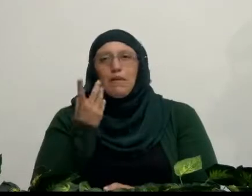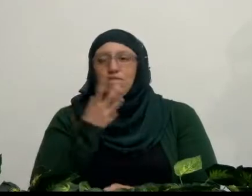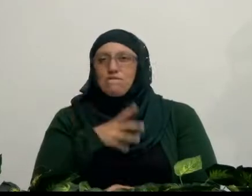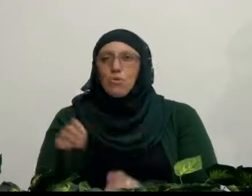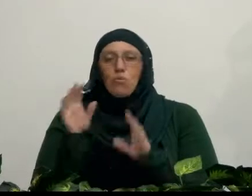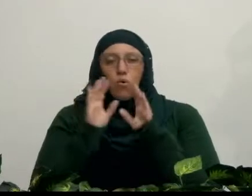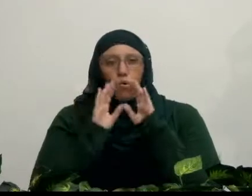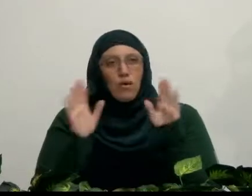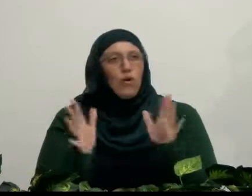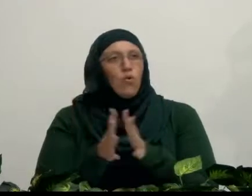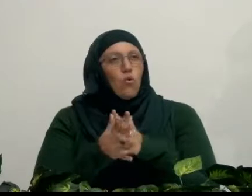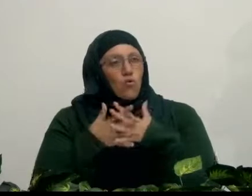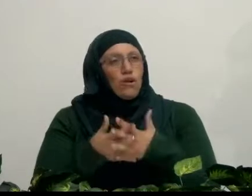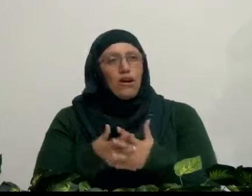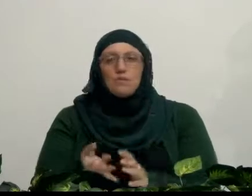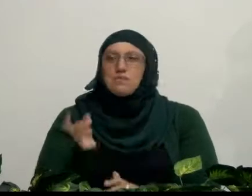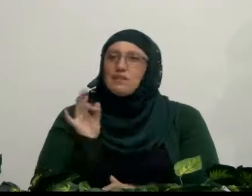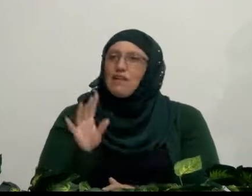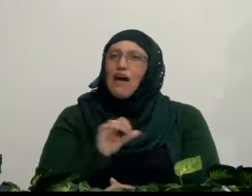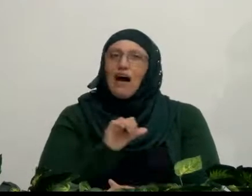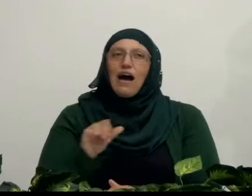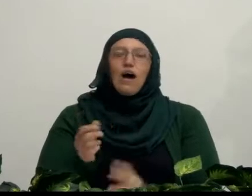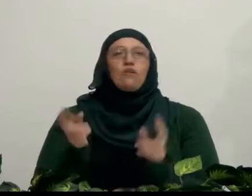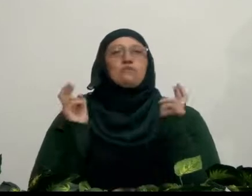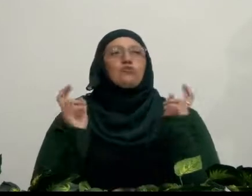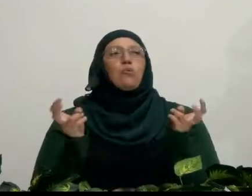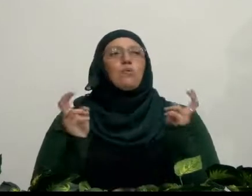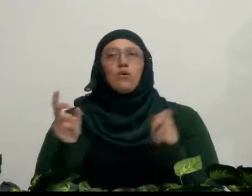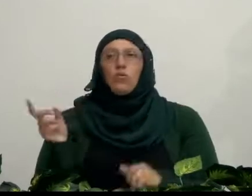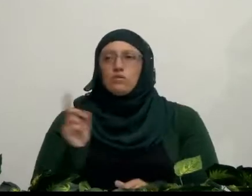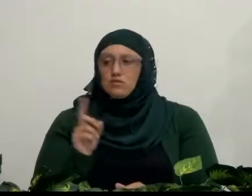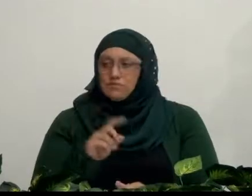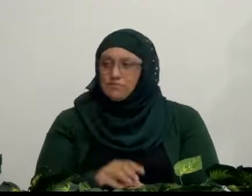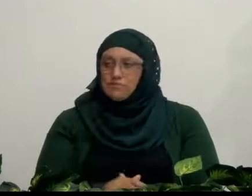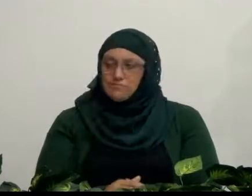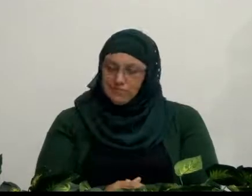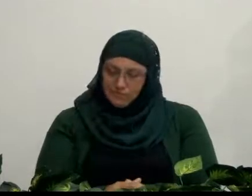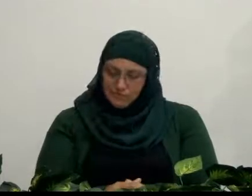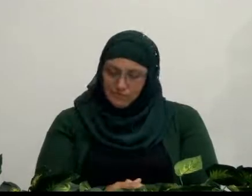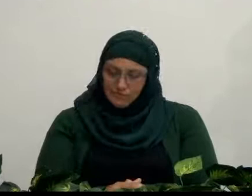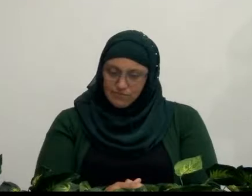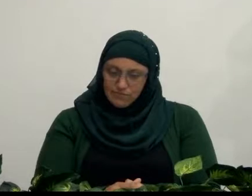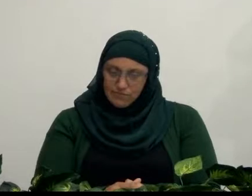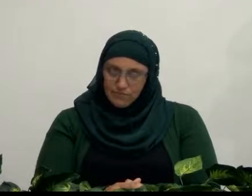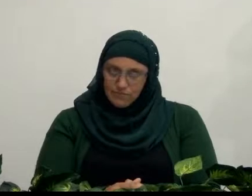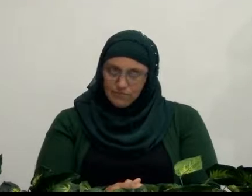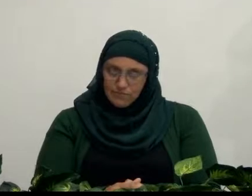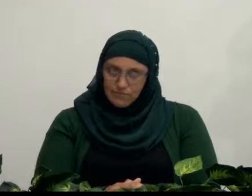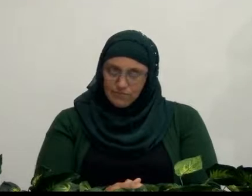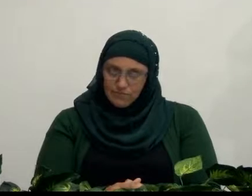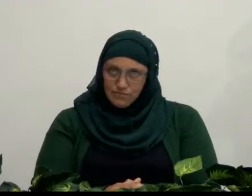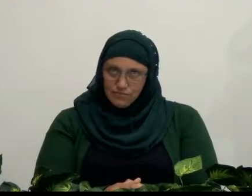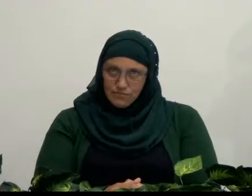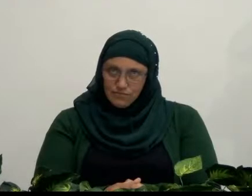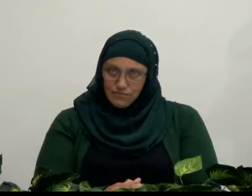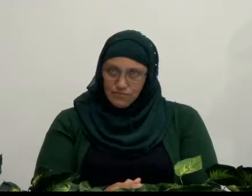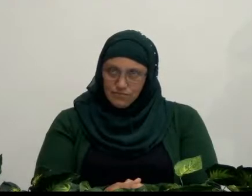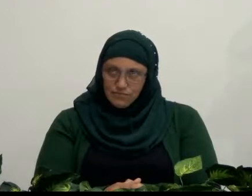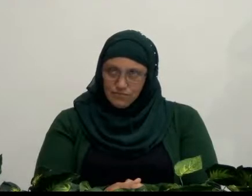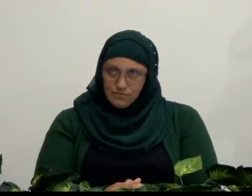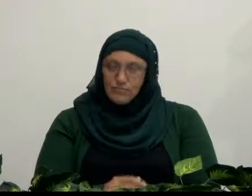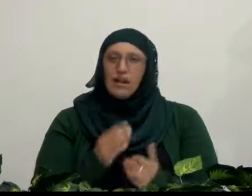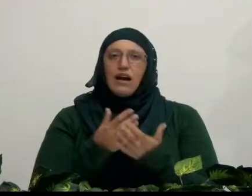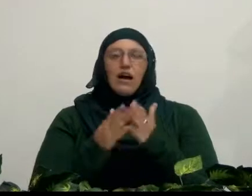Quran. The topic is about Aqd al-Ukhuwa or Mu'akhat, a fraternity